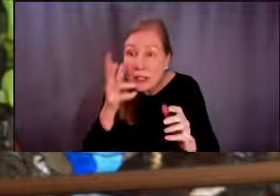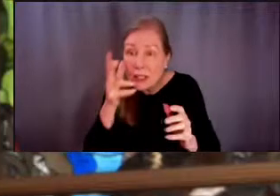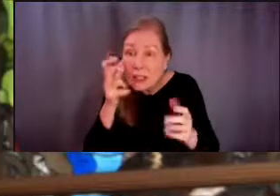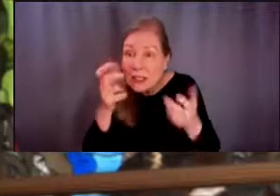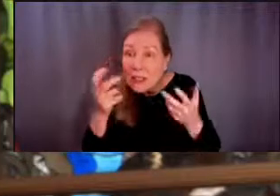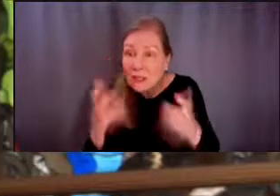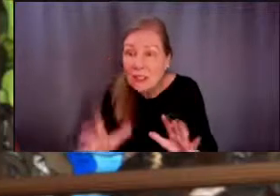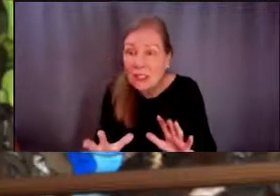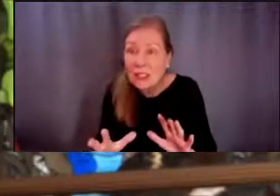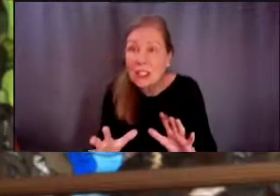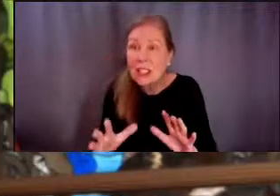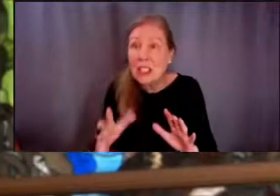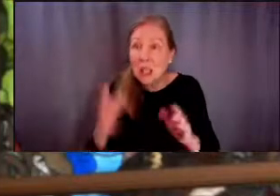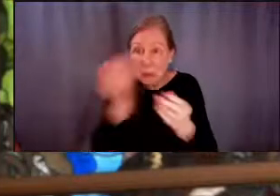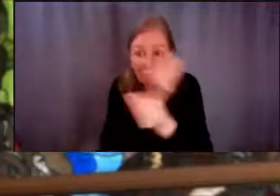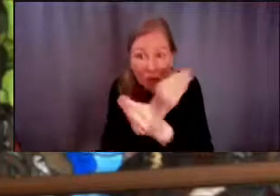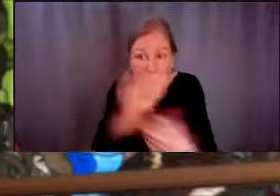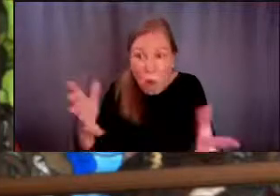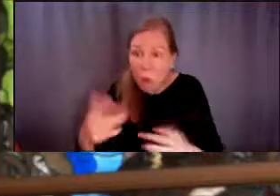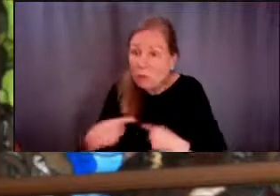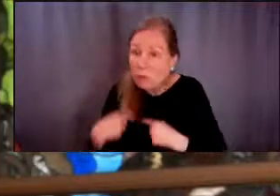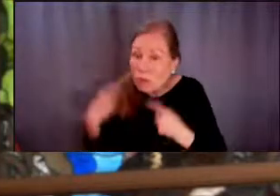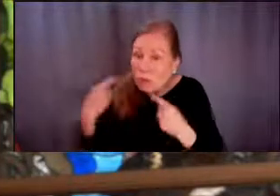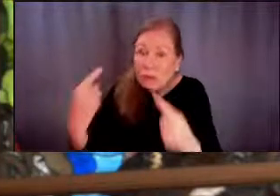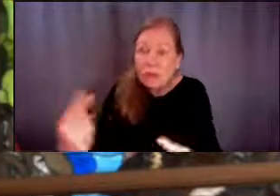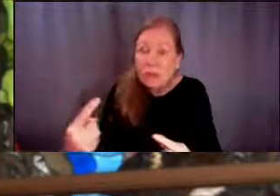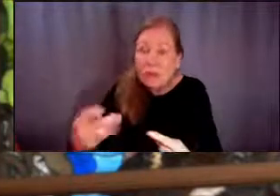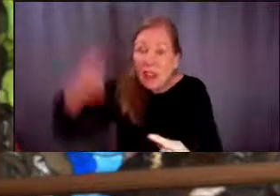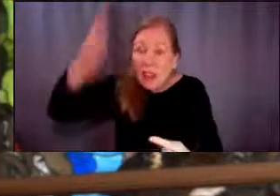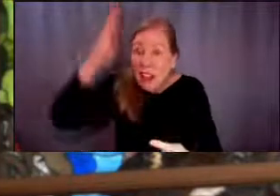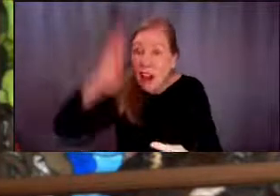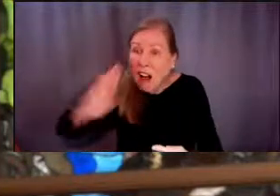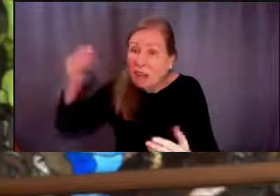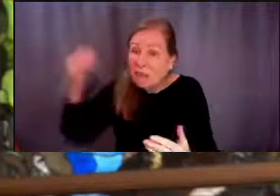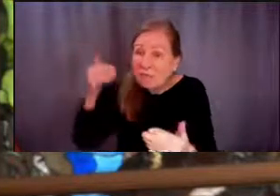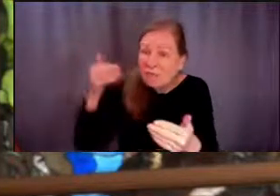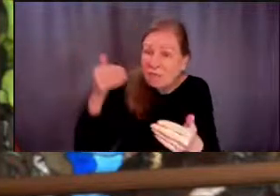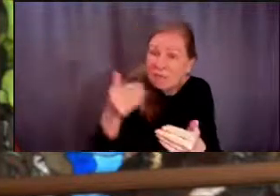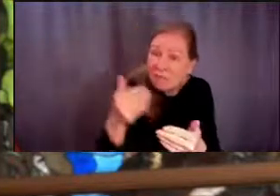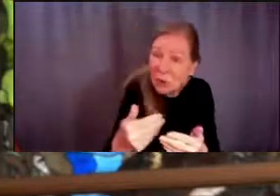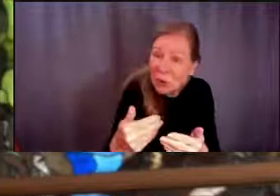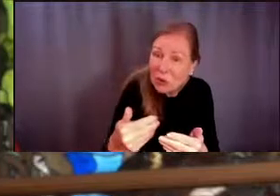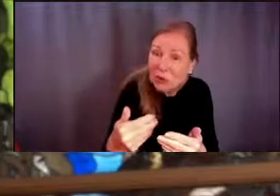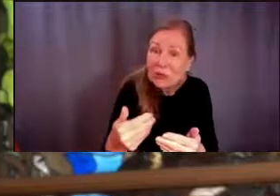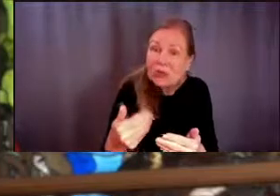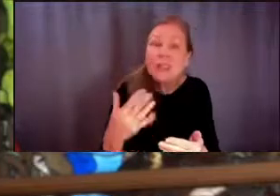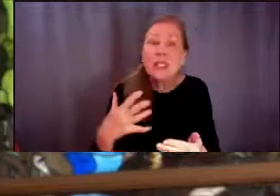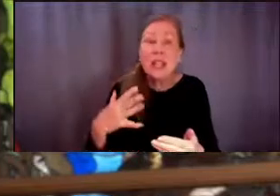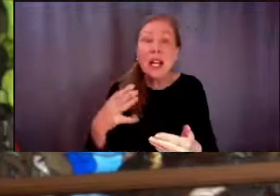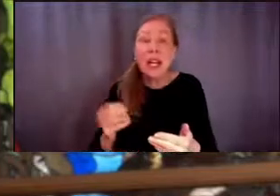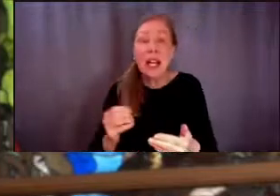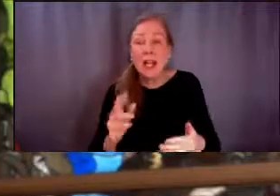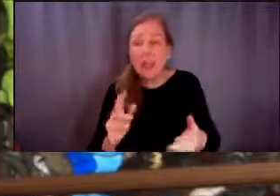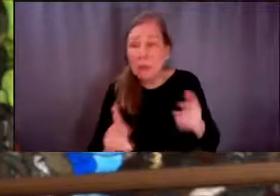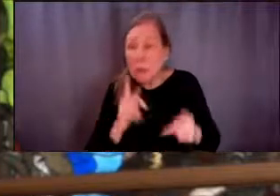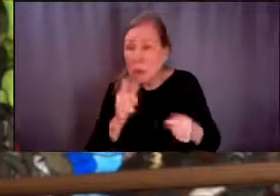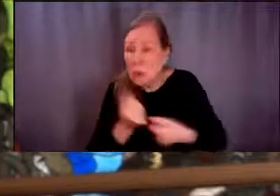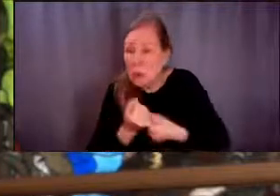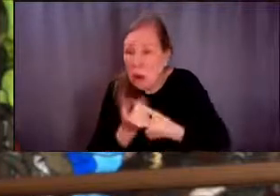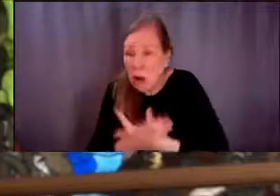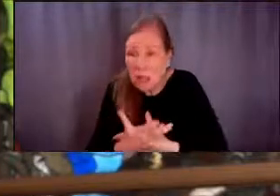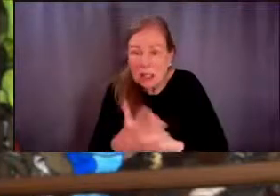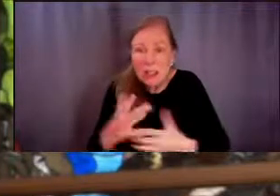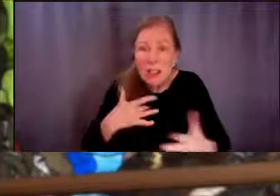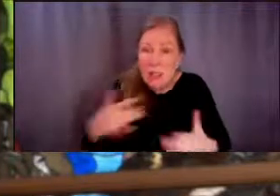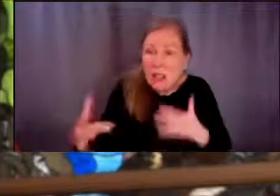very beginning of the earth? God is near. And those who cause anxiety and worry, those in